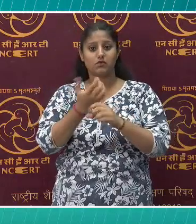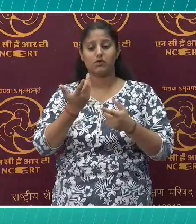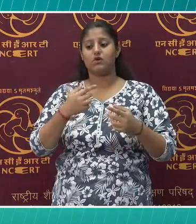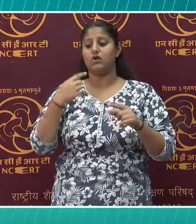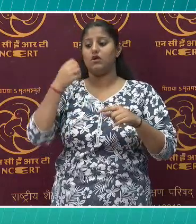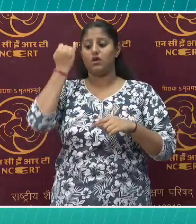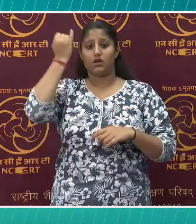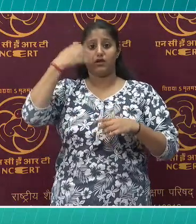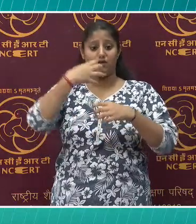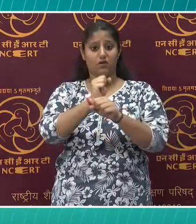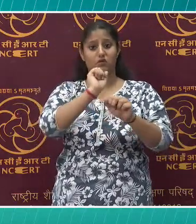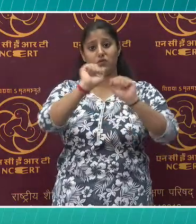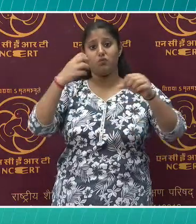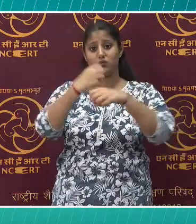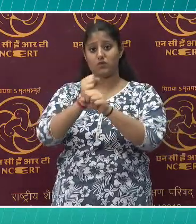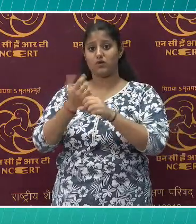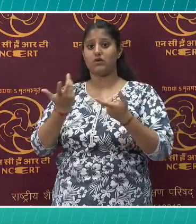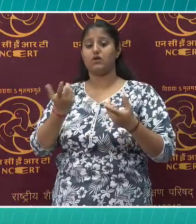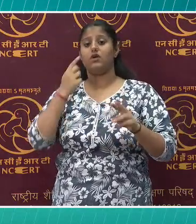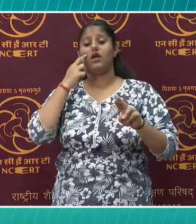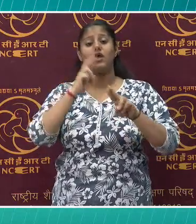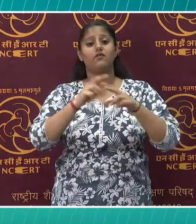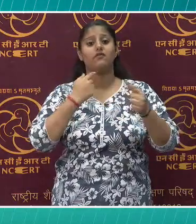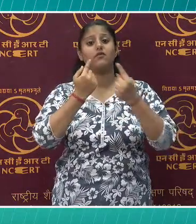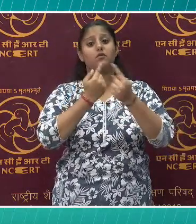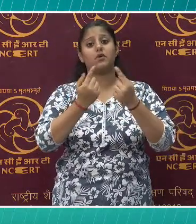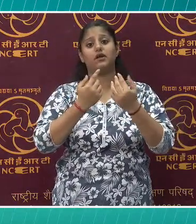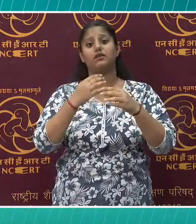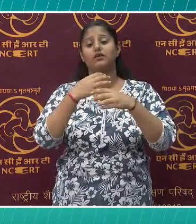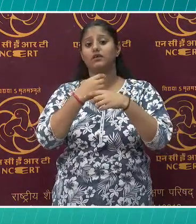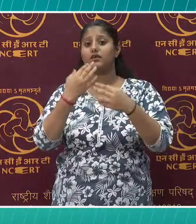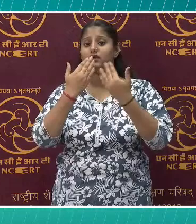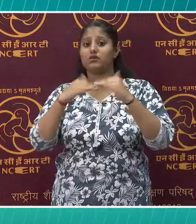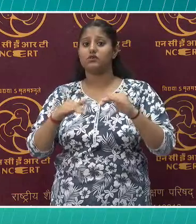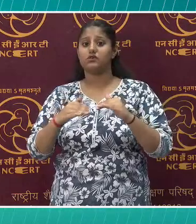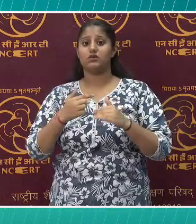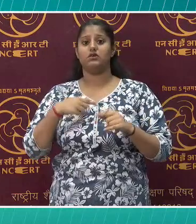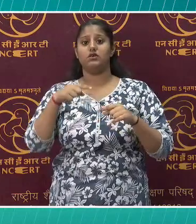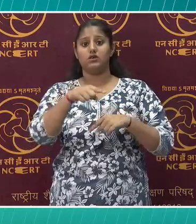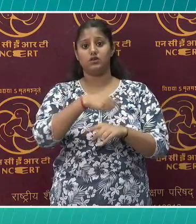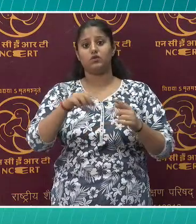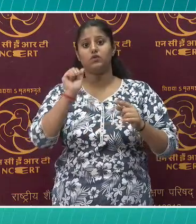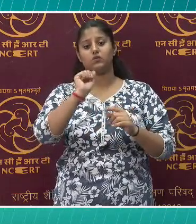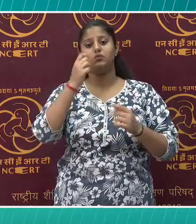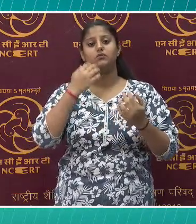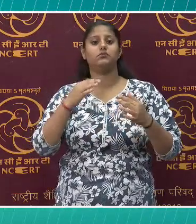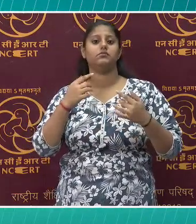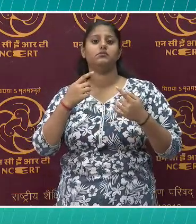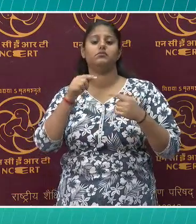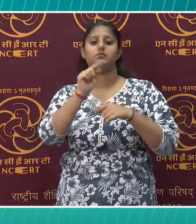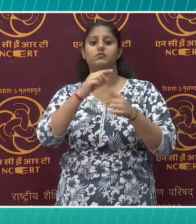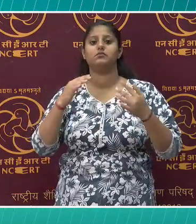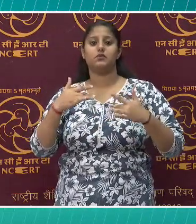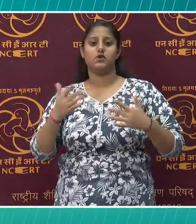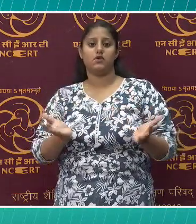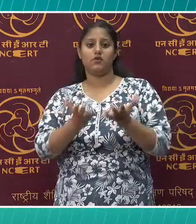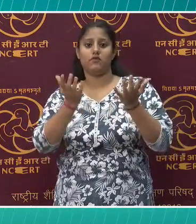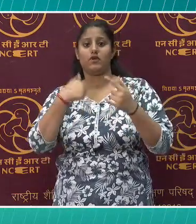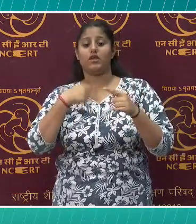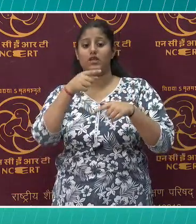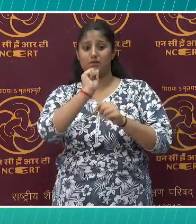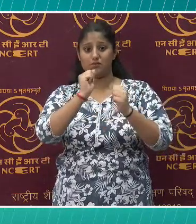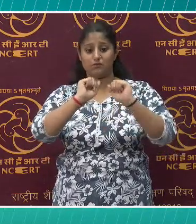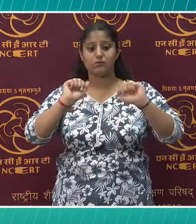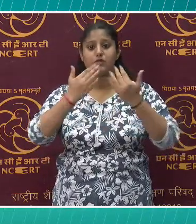and when you talk to the children, it's actually your enrichment, because they will give you new